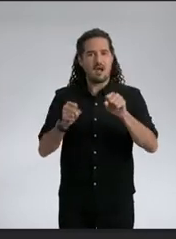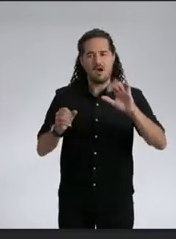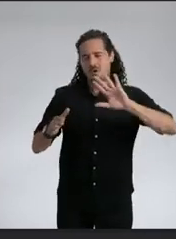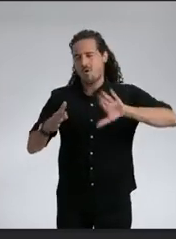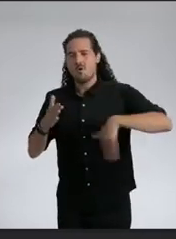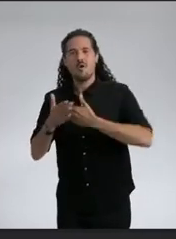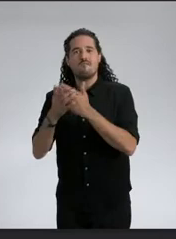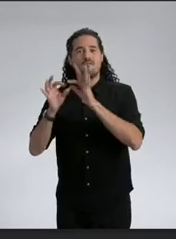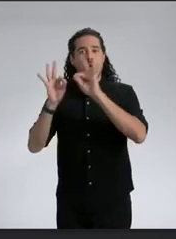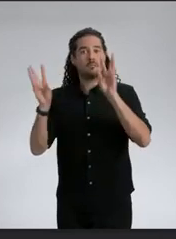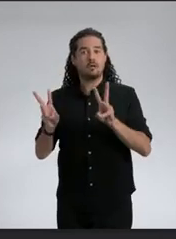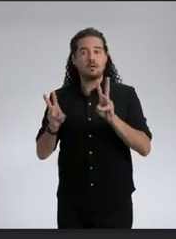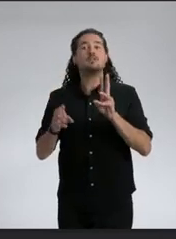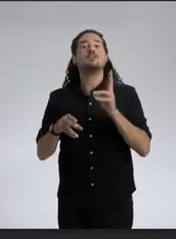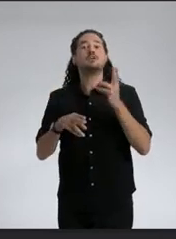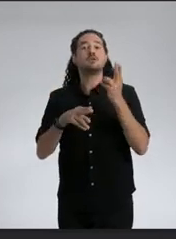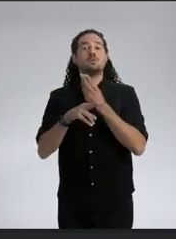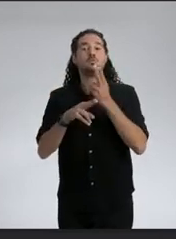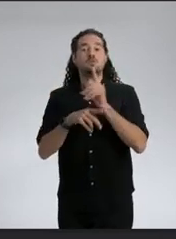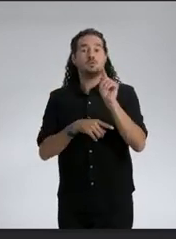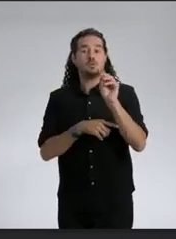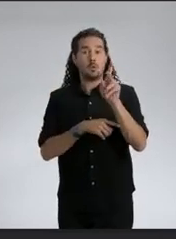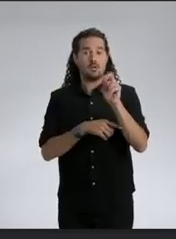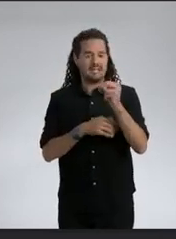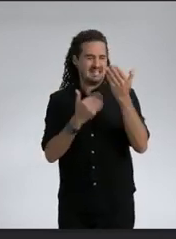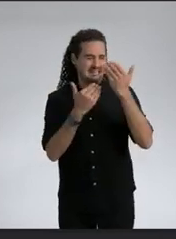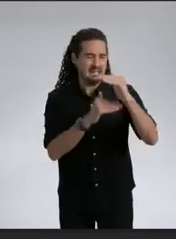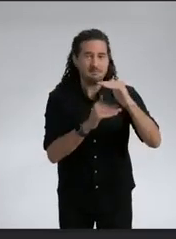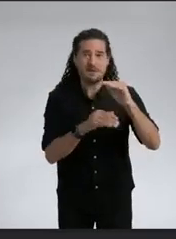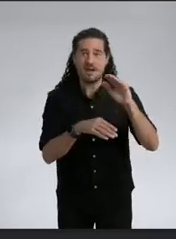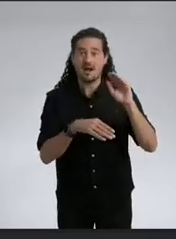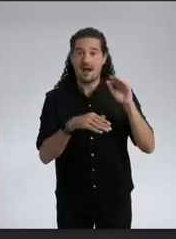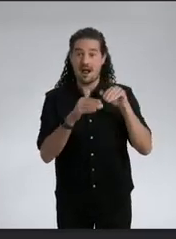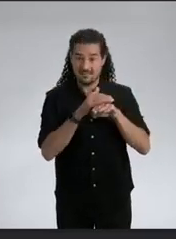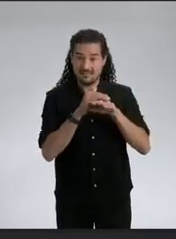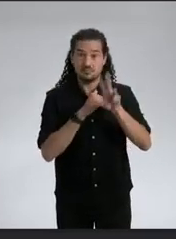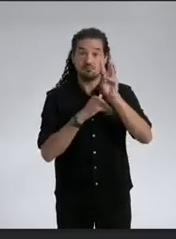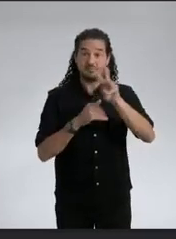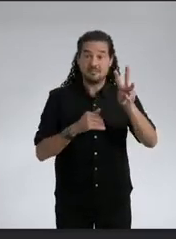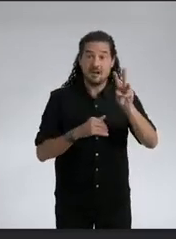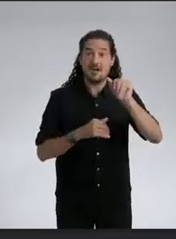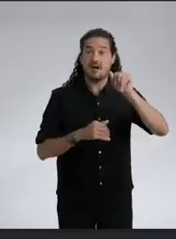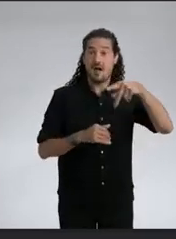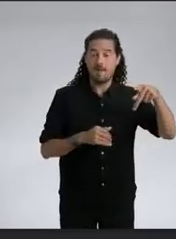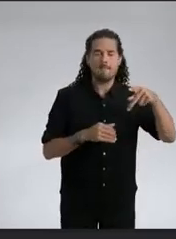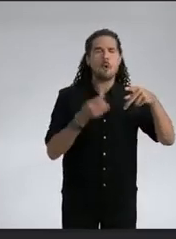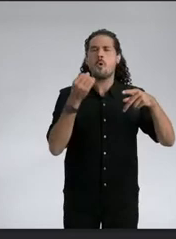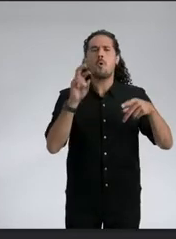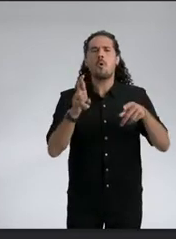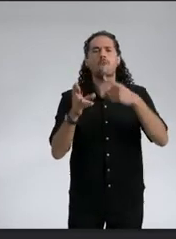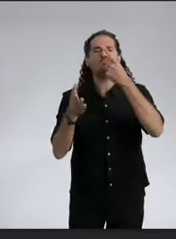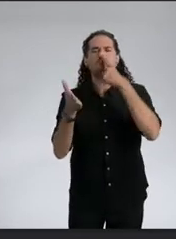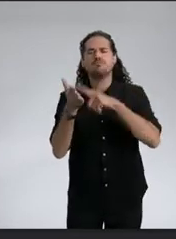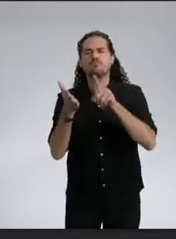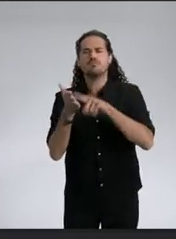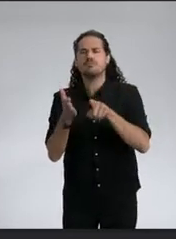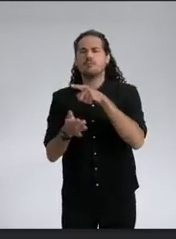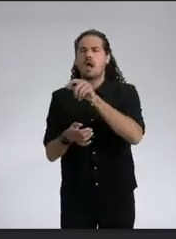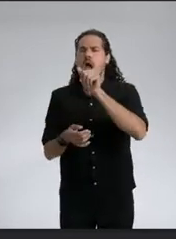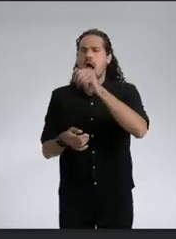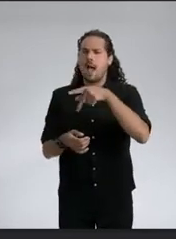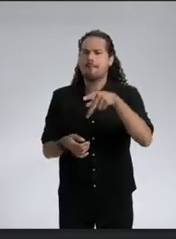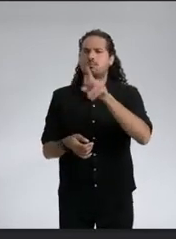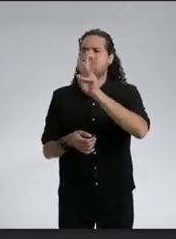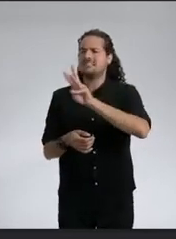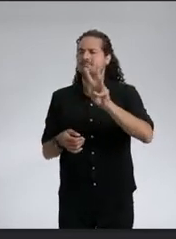to limit access to a specific app or website with managed settings, or gain insight into app and website activity, something